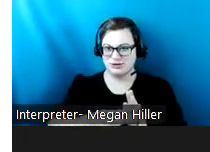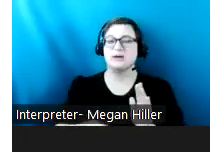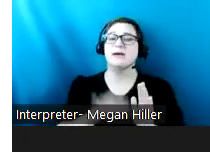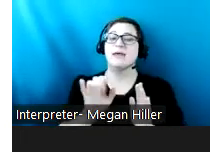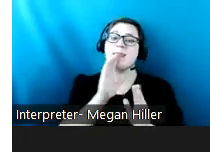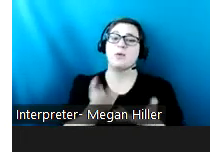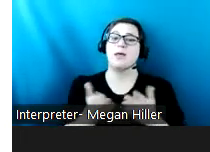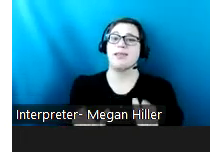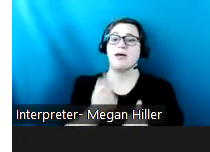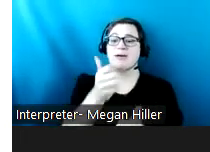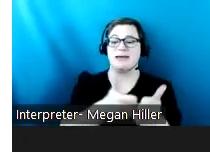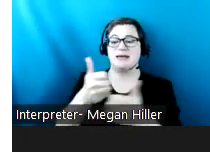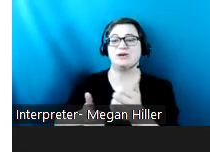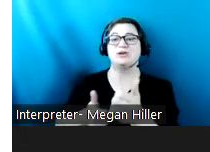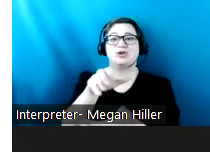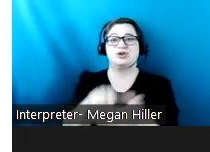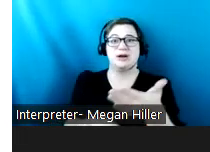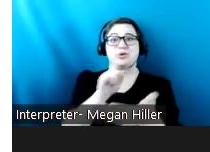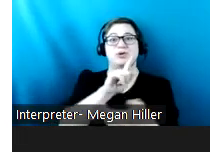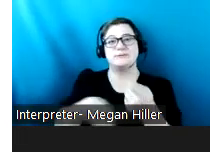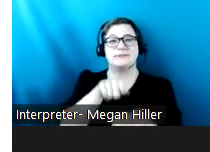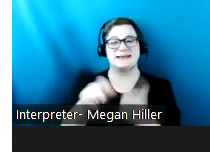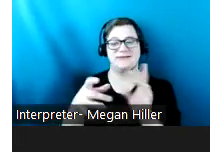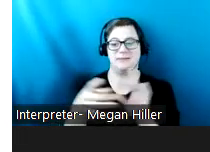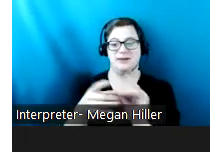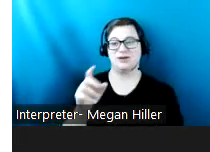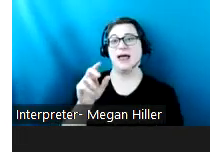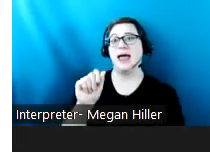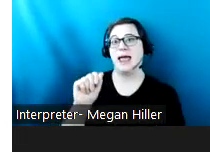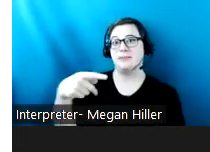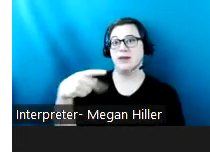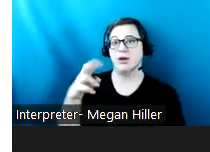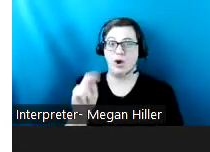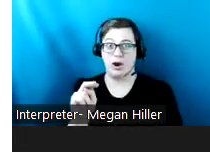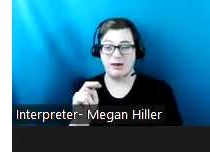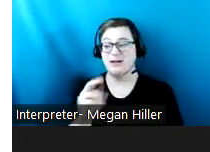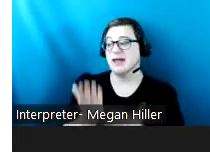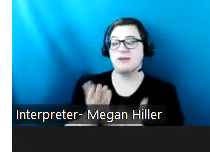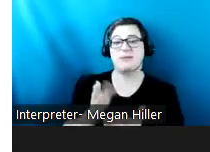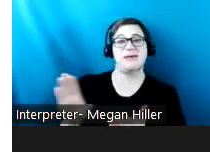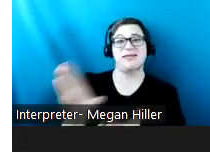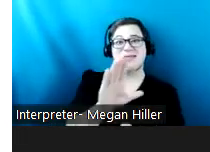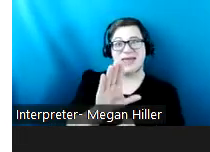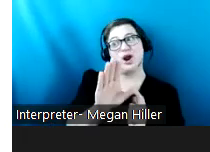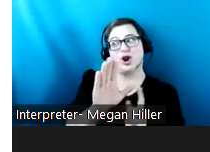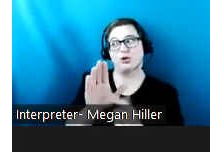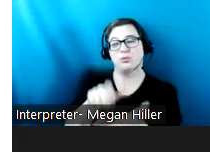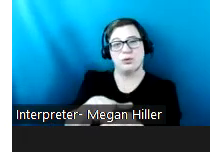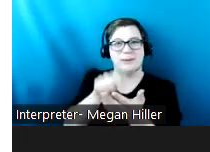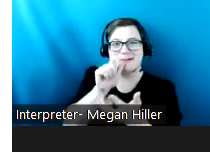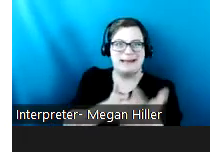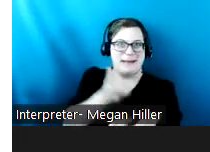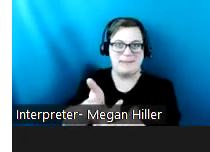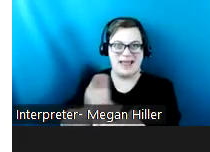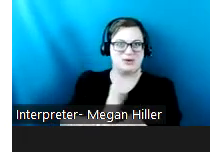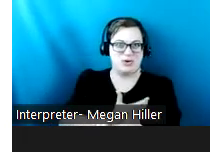chapters to specifically reference an APRN when their scope of practice may not match authorized practitioner as we have it defined